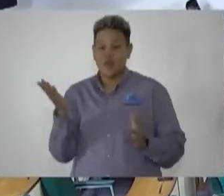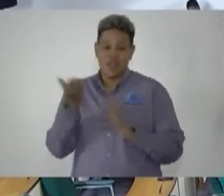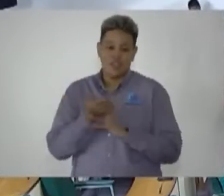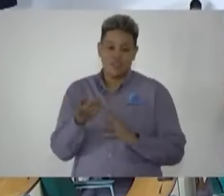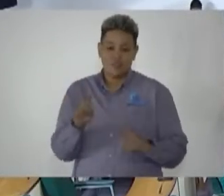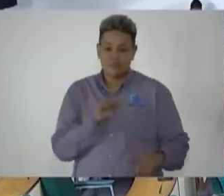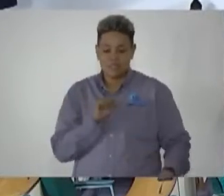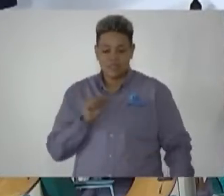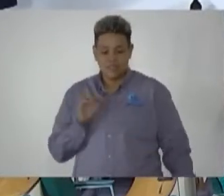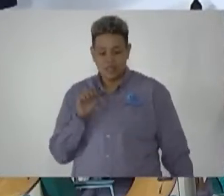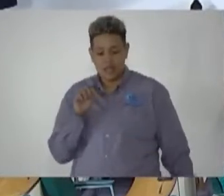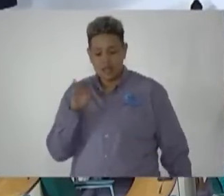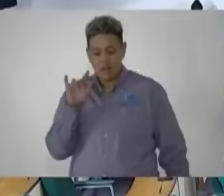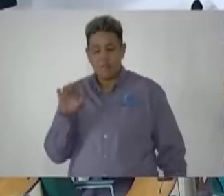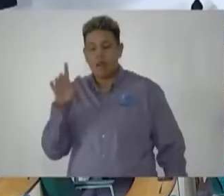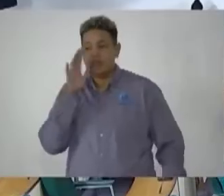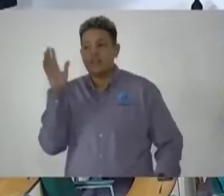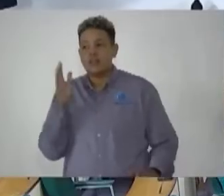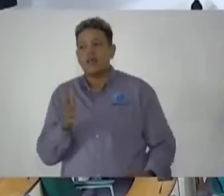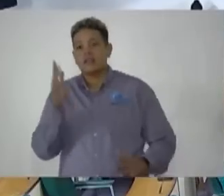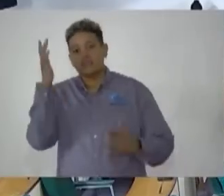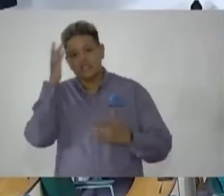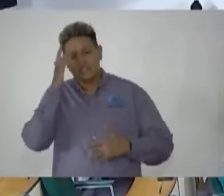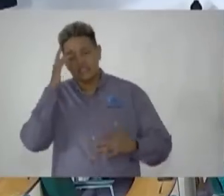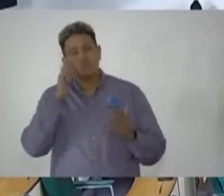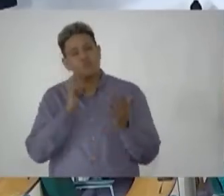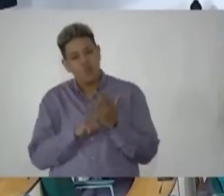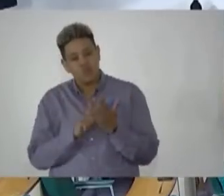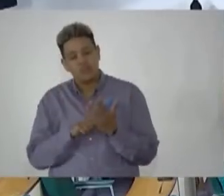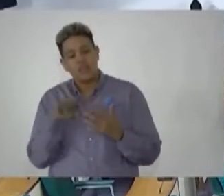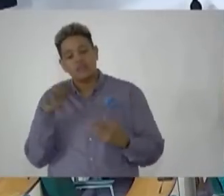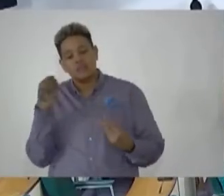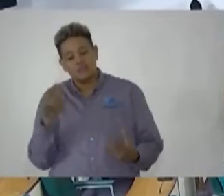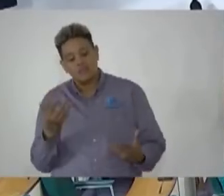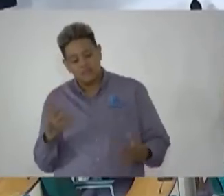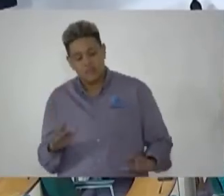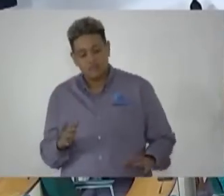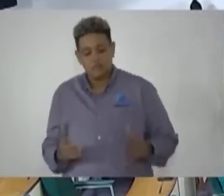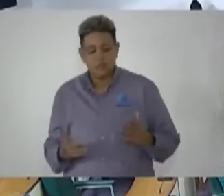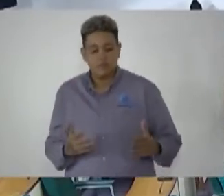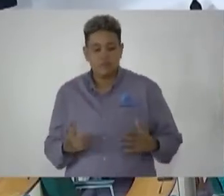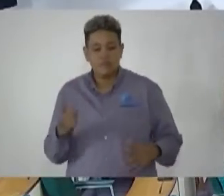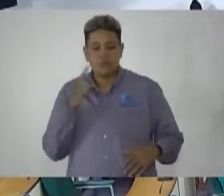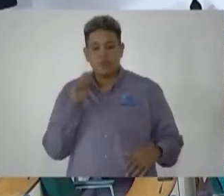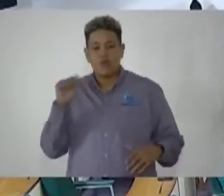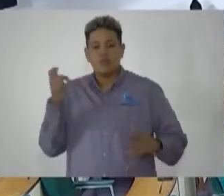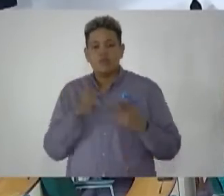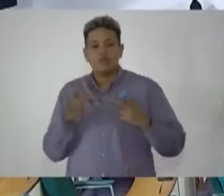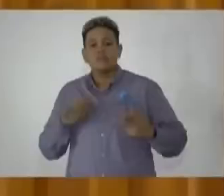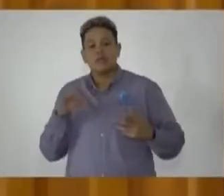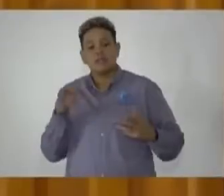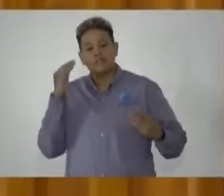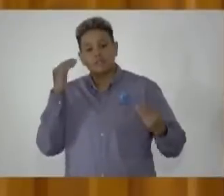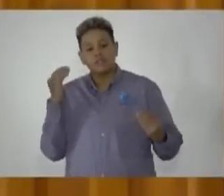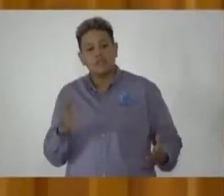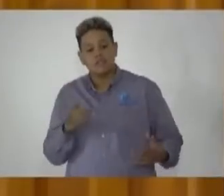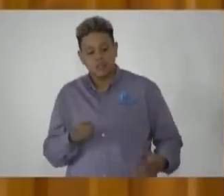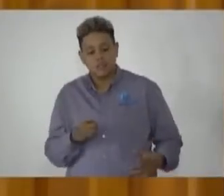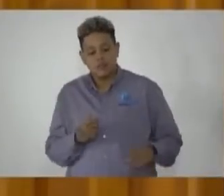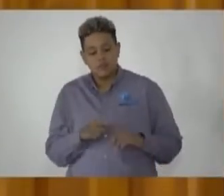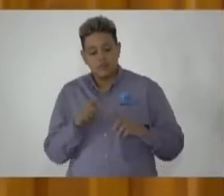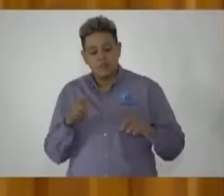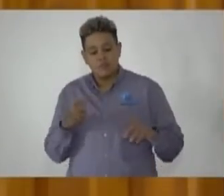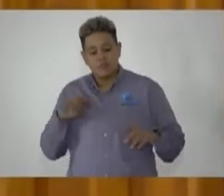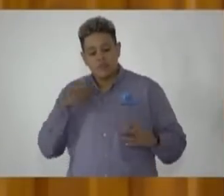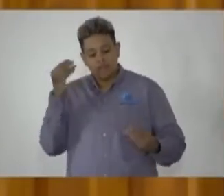Scott Motley's absence is noted, and I had indicated, maybe it was elsewhere, but I had indicated that we were